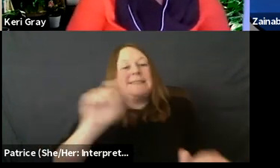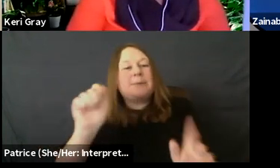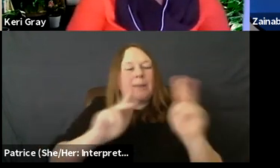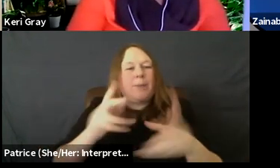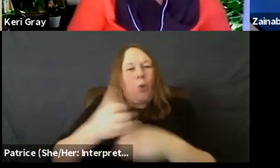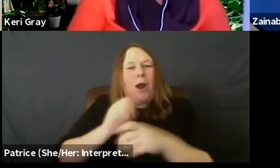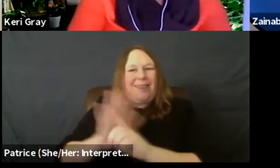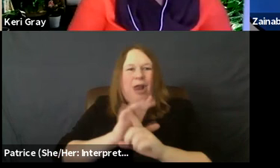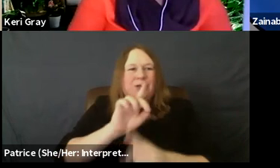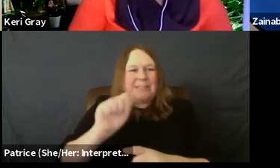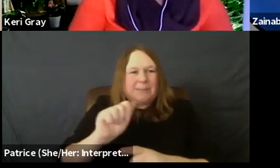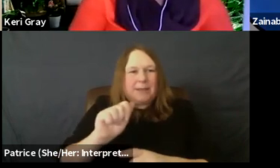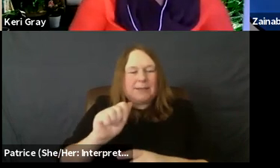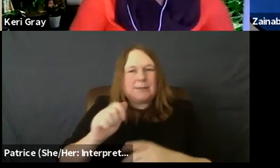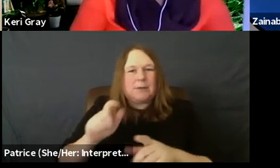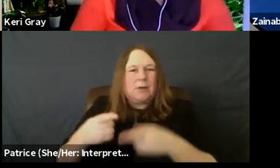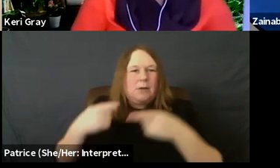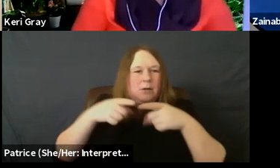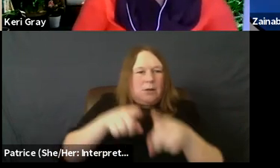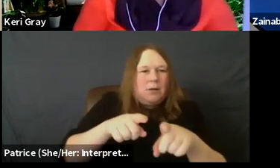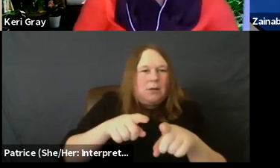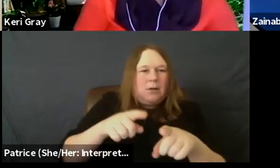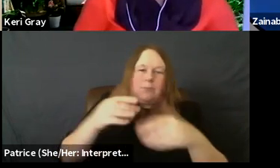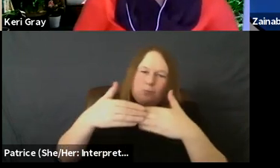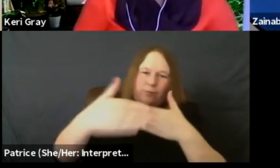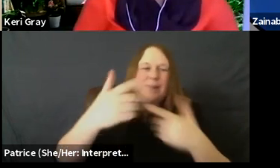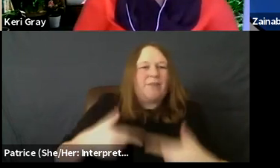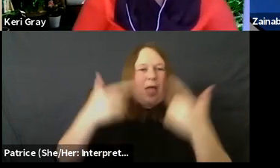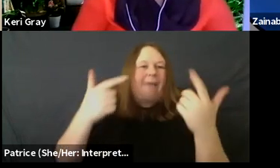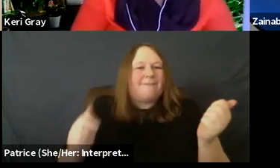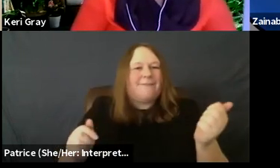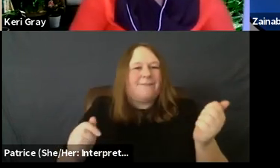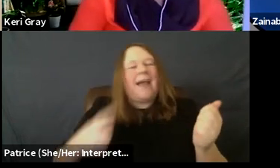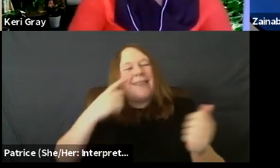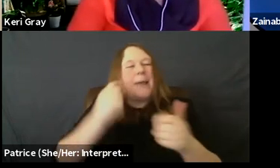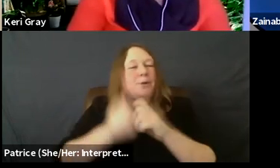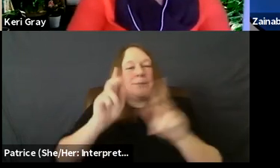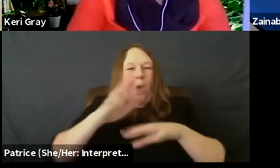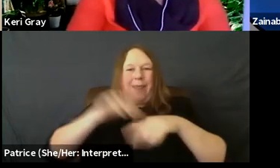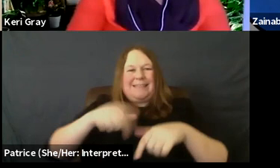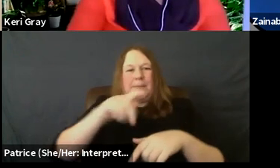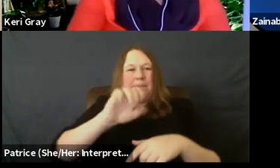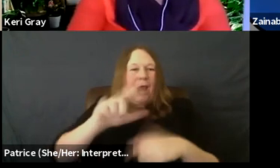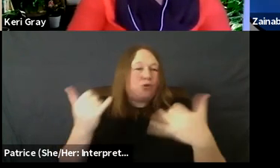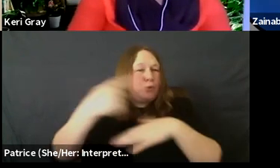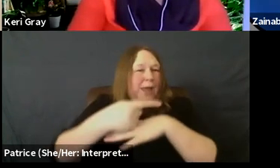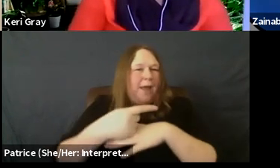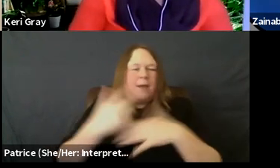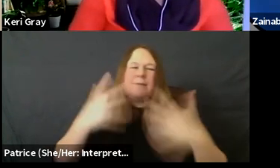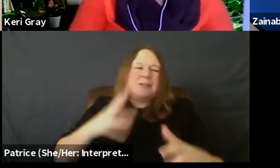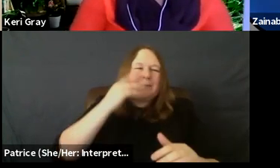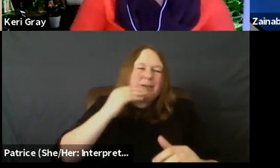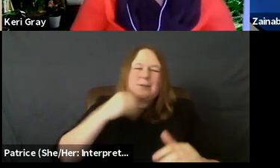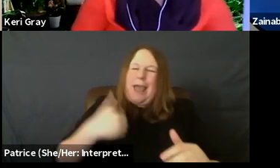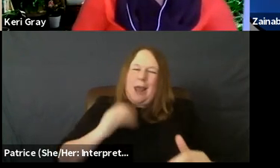acquire their disabilities along the continuum of life. I think most of the people on this panel today have had our